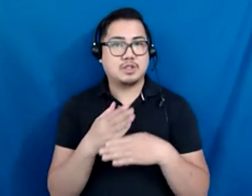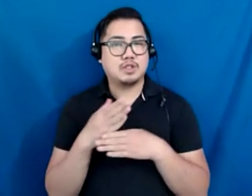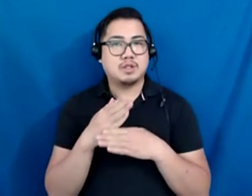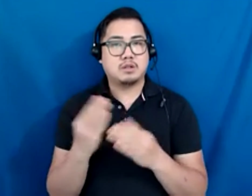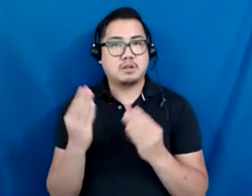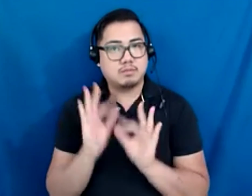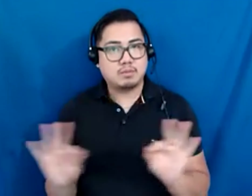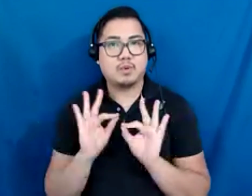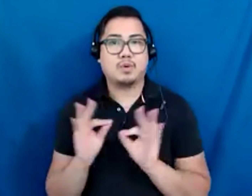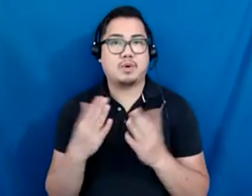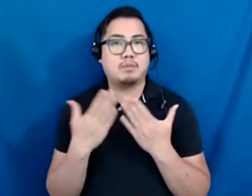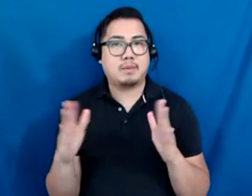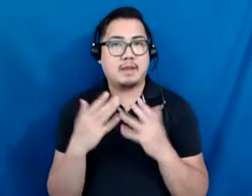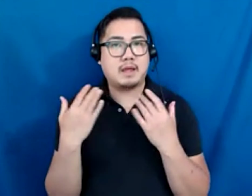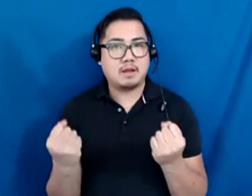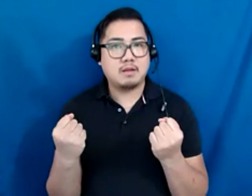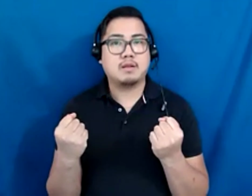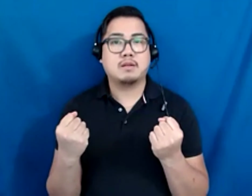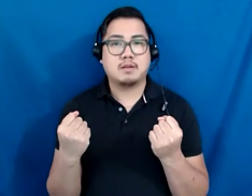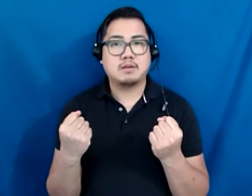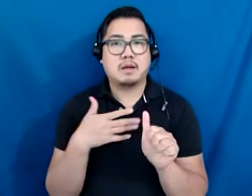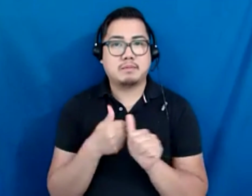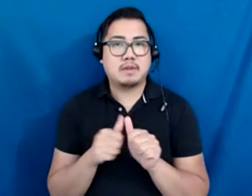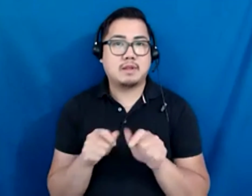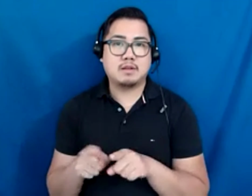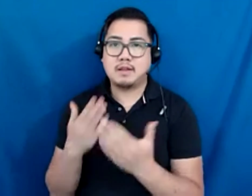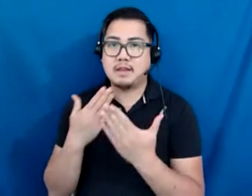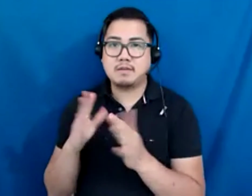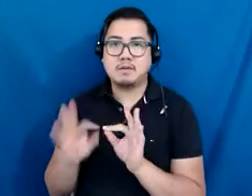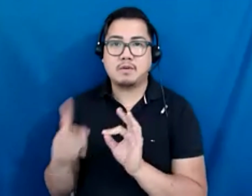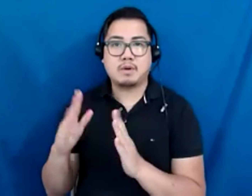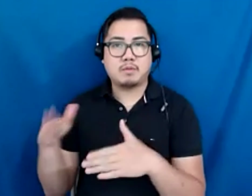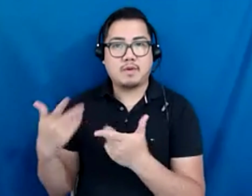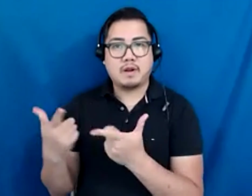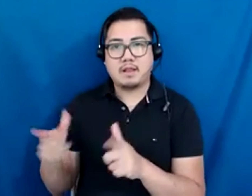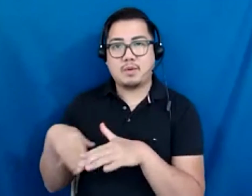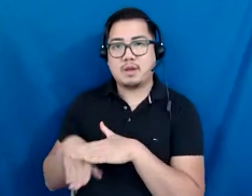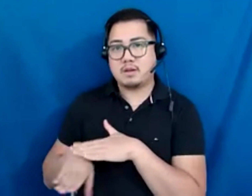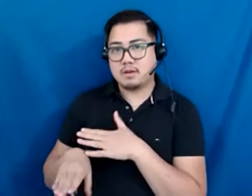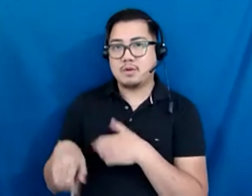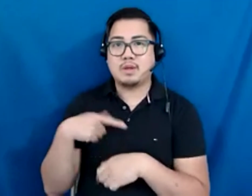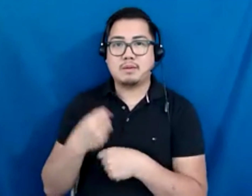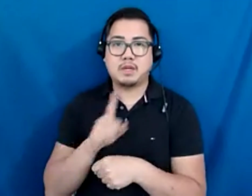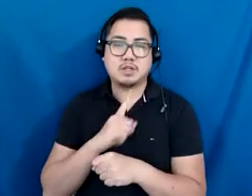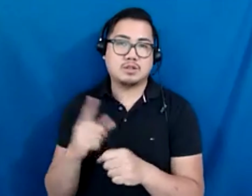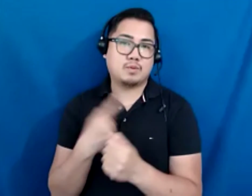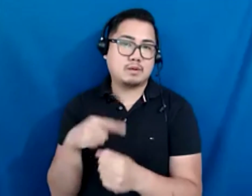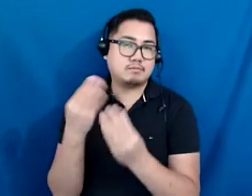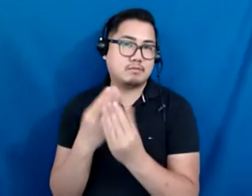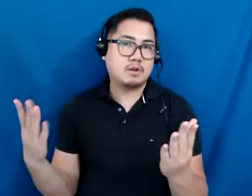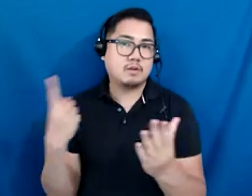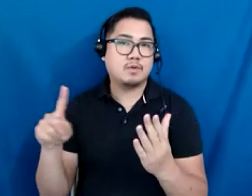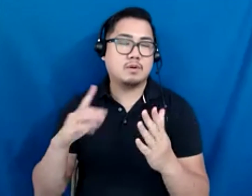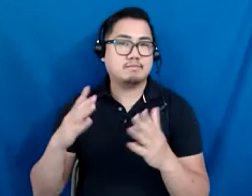updates. I also wanted to thank the interpreters for providing language access so that we can get this messaging out to